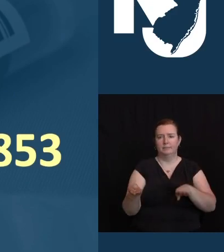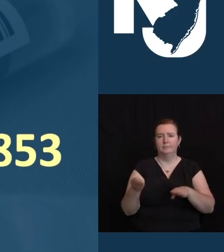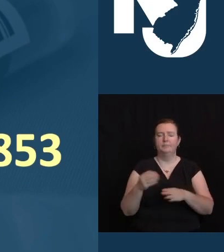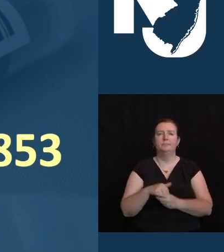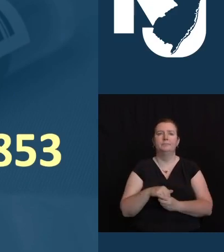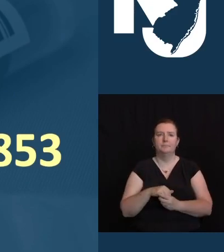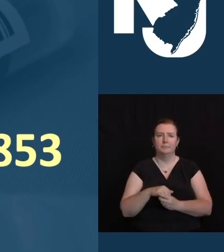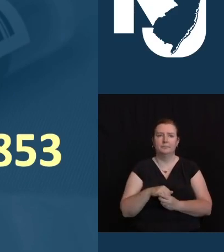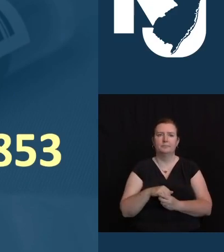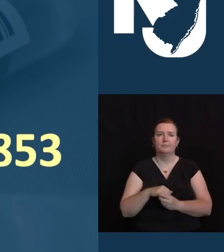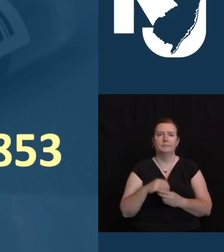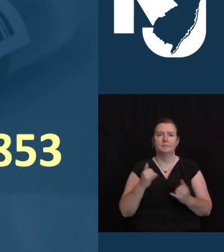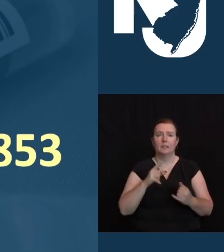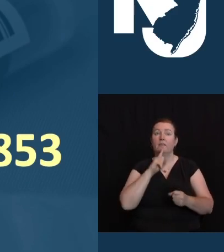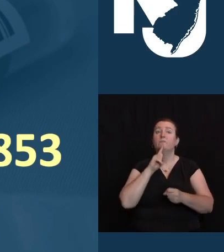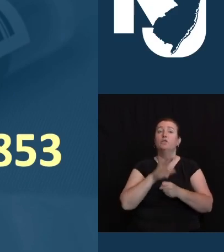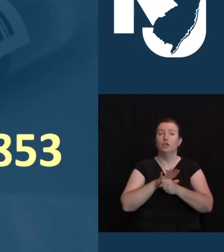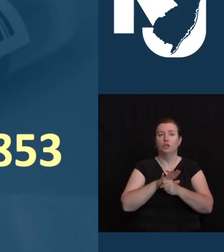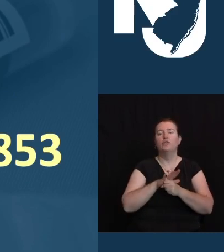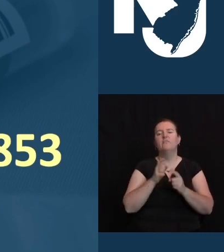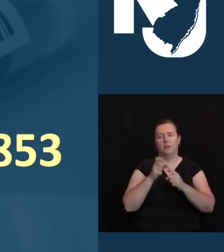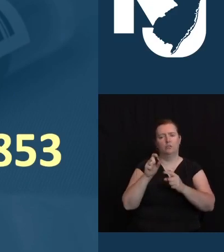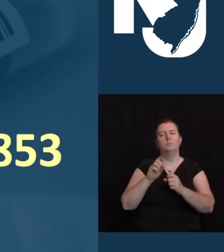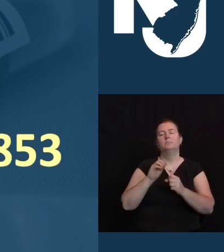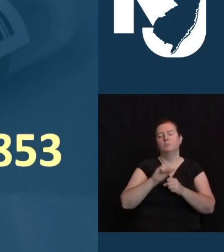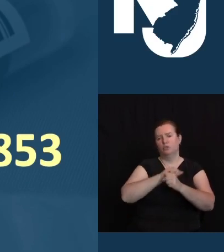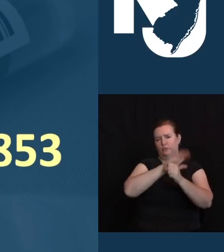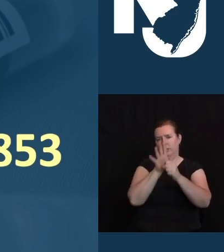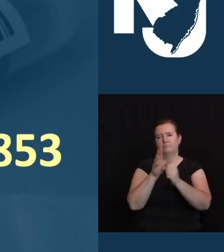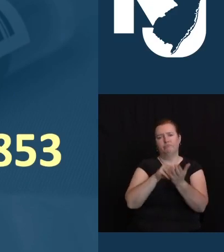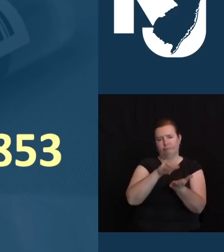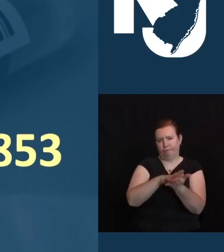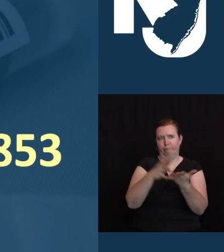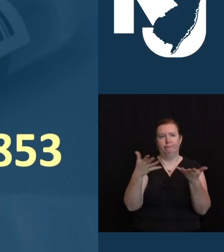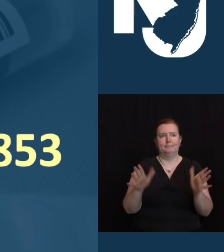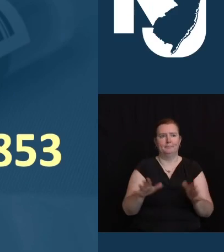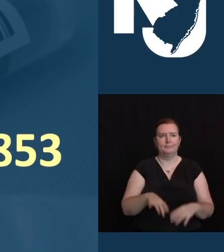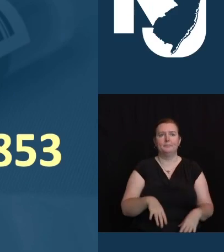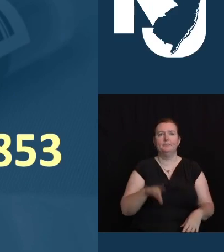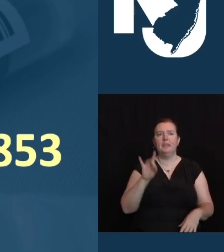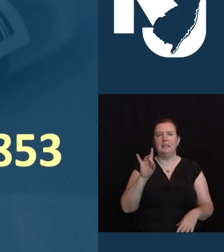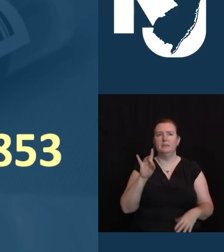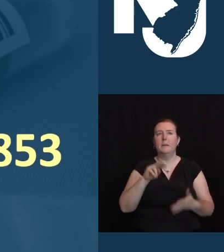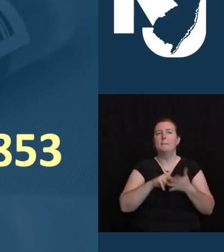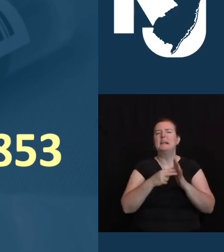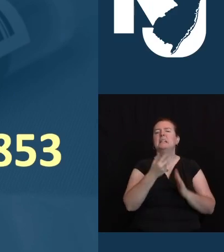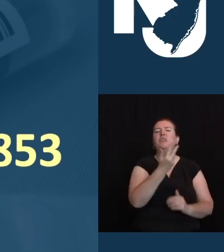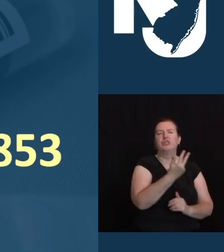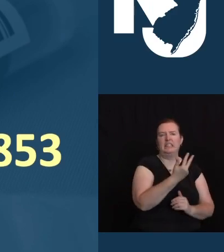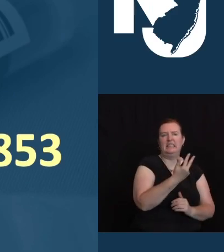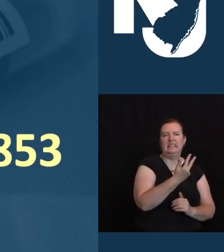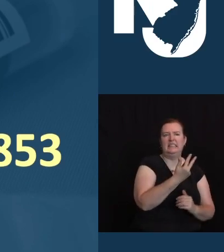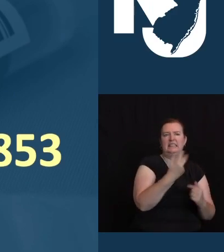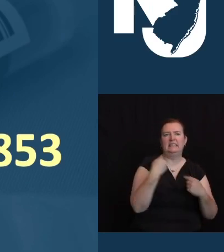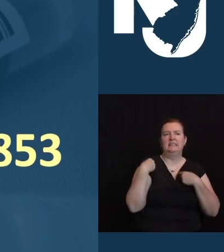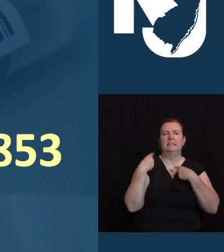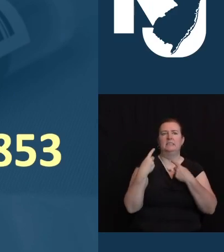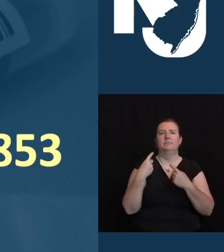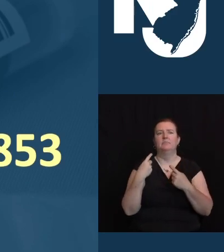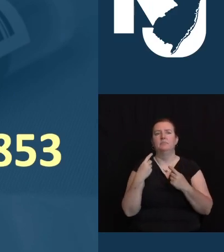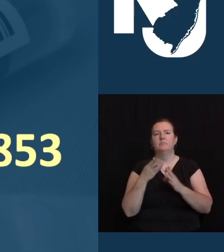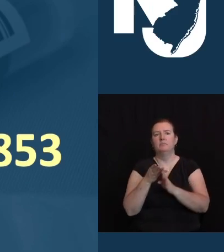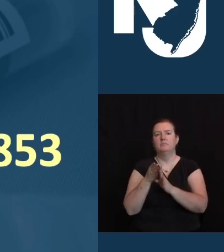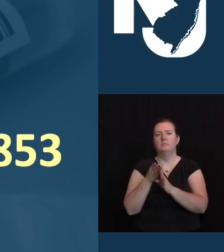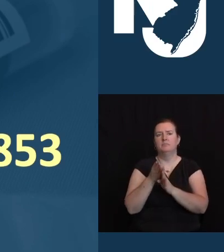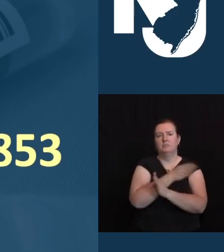been confirmed from COVID-19. Of these, by the way, 3 have occurred since the first of the month, so over the past 5